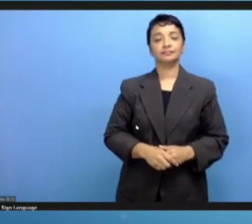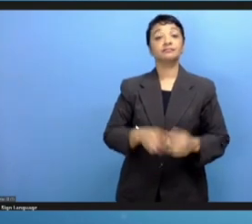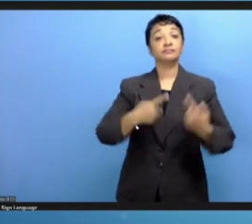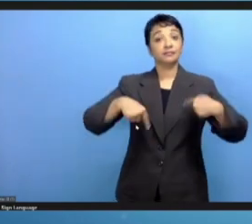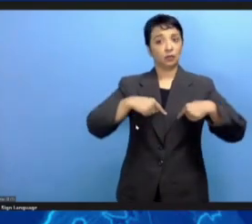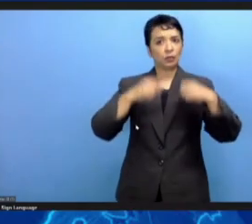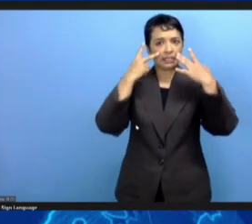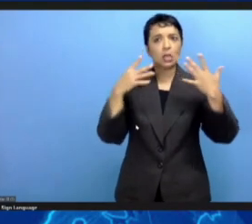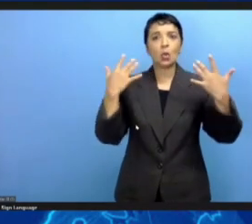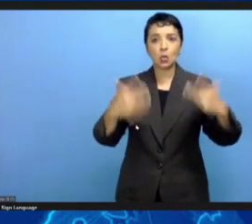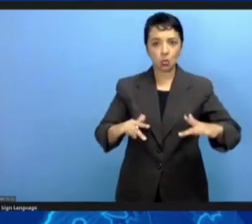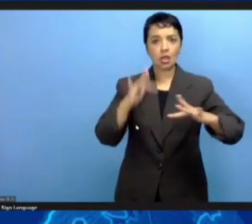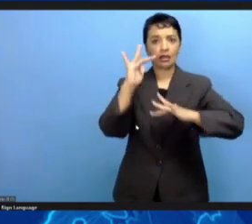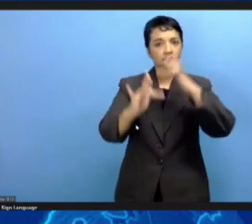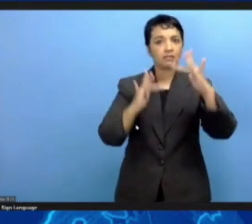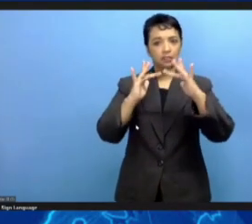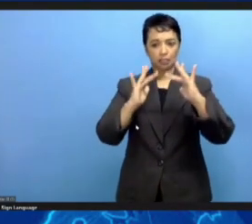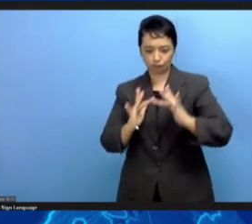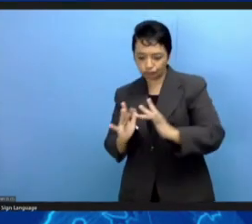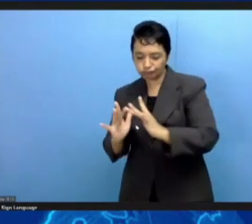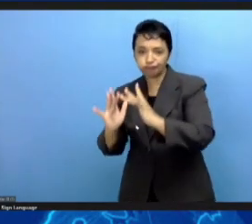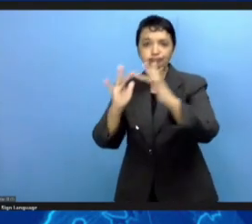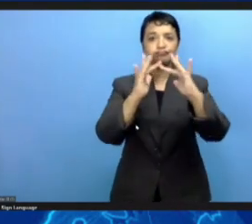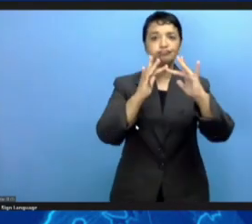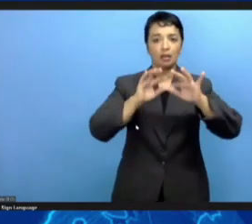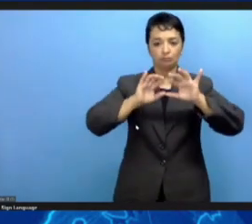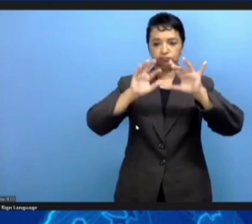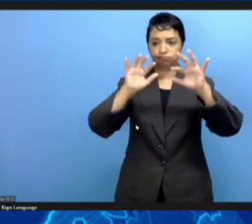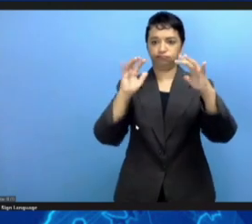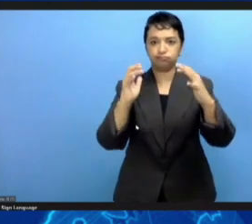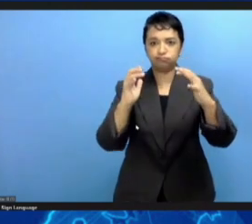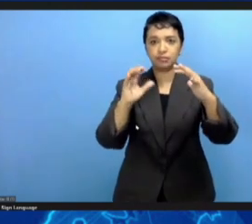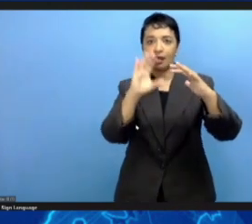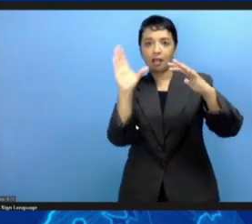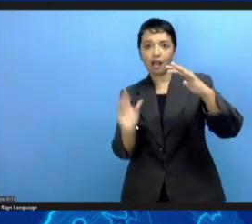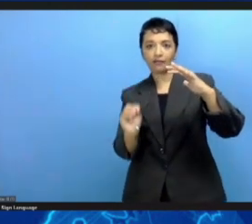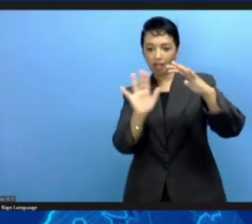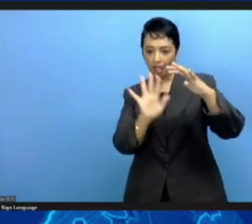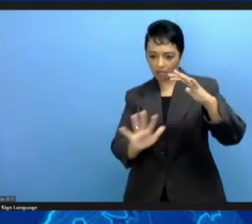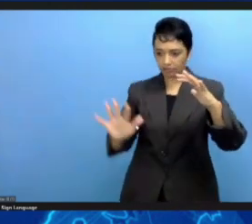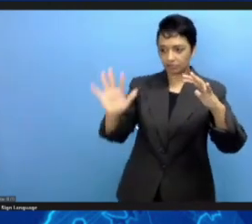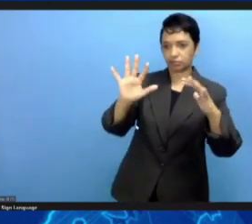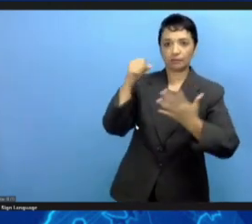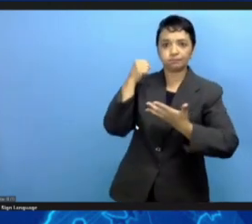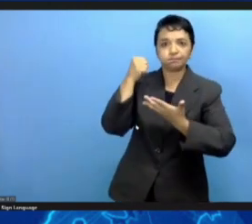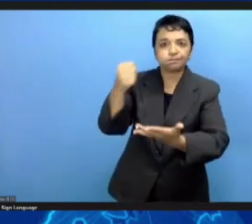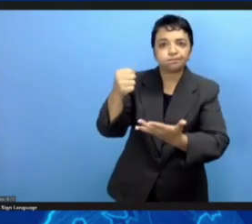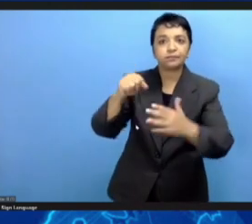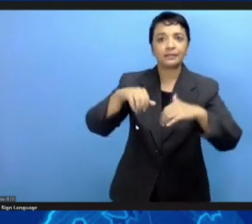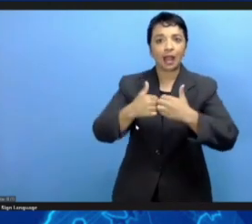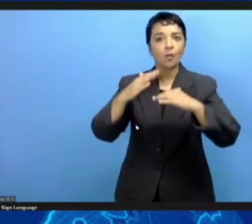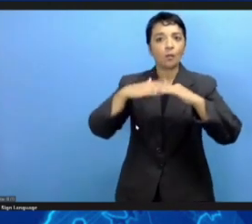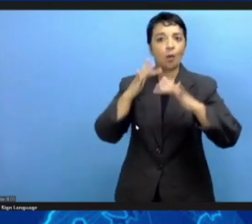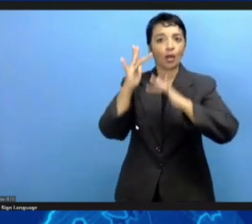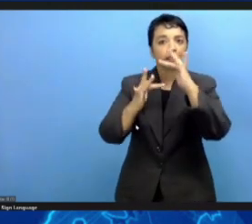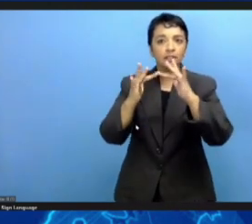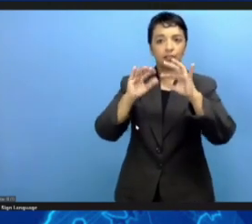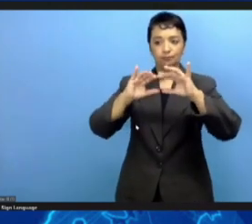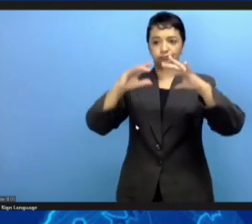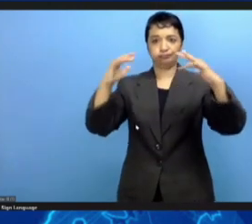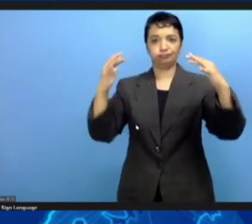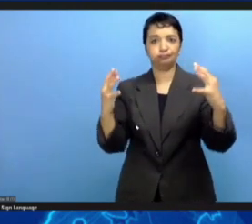expanding accessibility has been a priority, with investments being made in infrastructure expansion, opening up